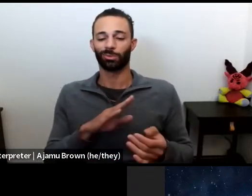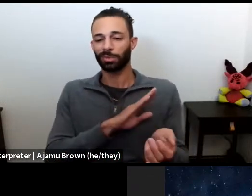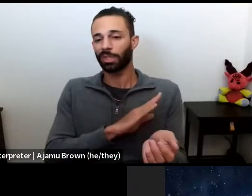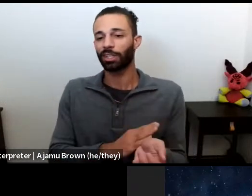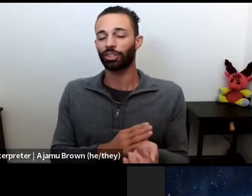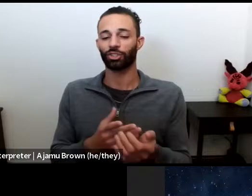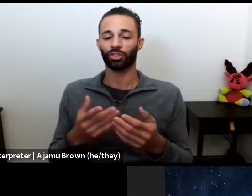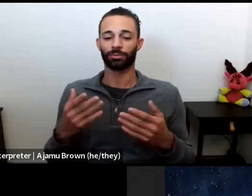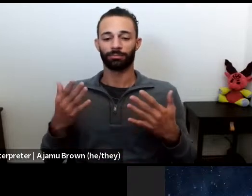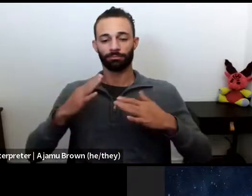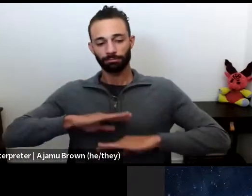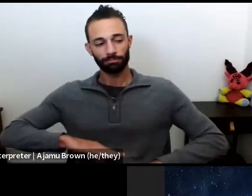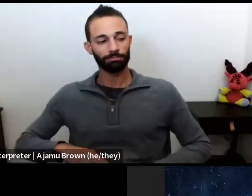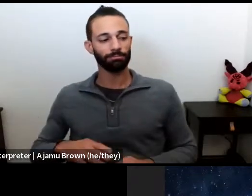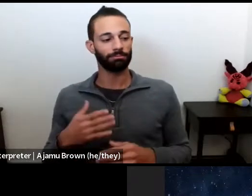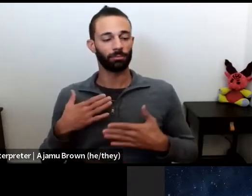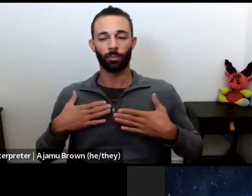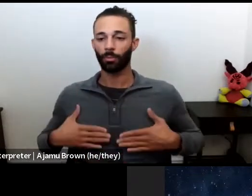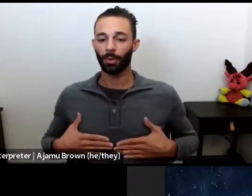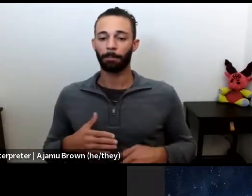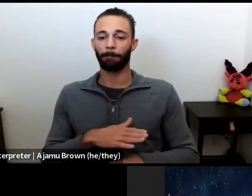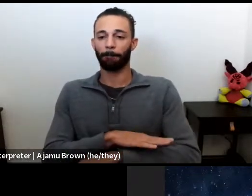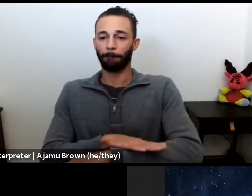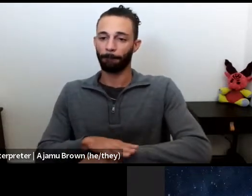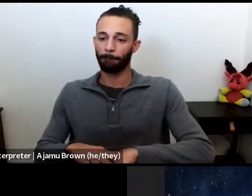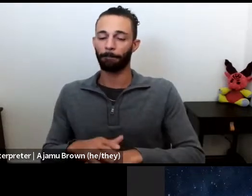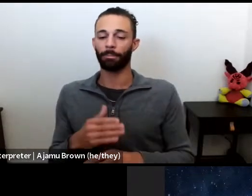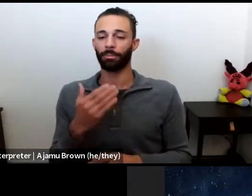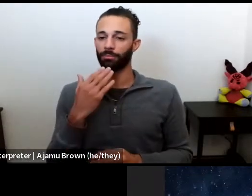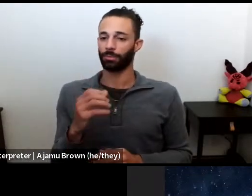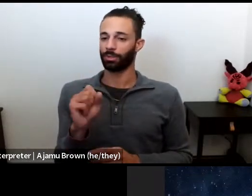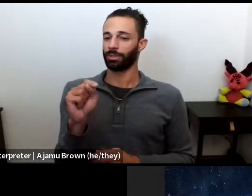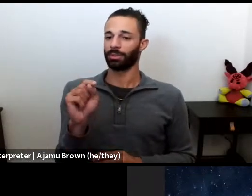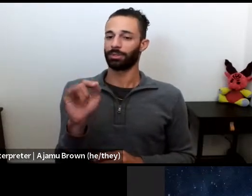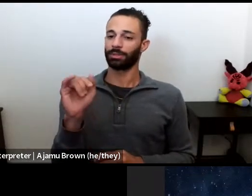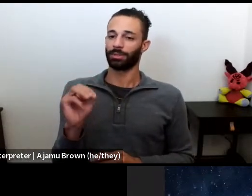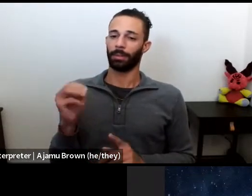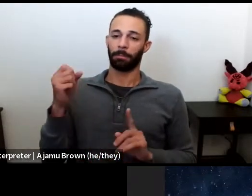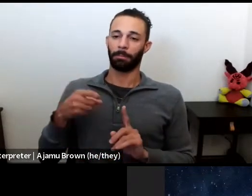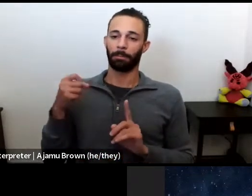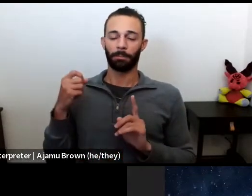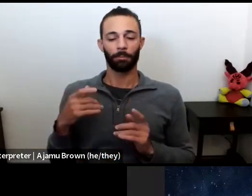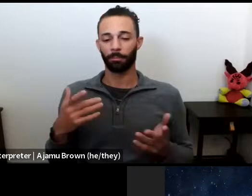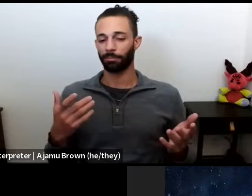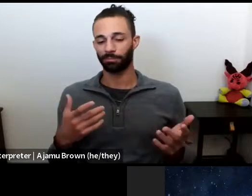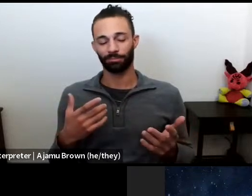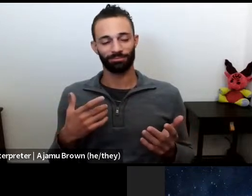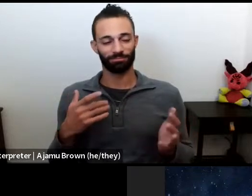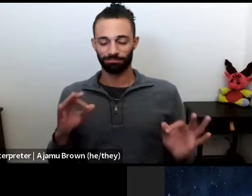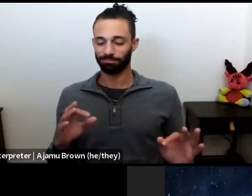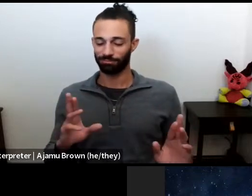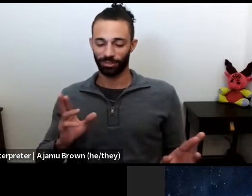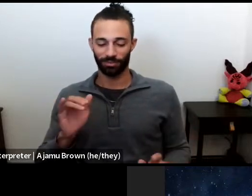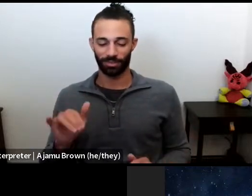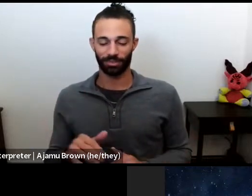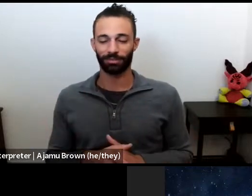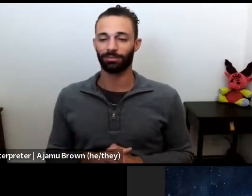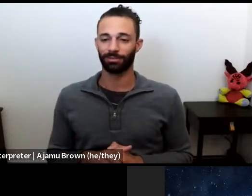I know, like a good stem. I'm so here for it.